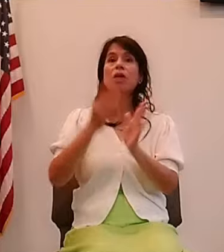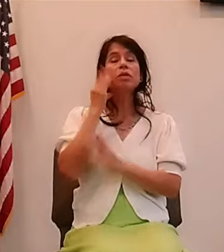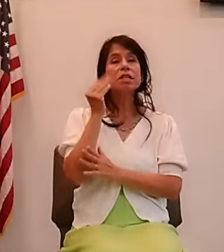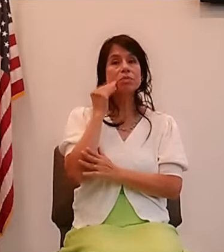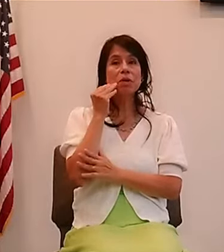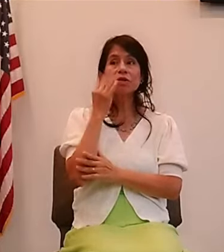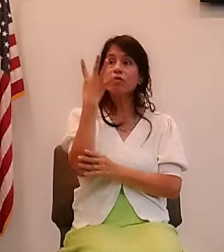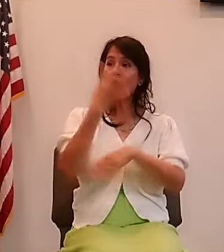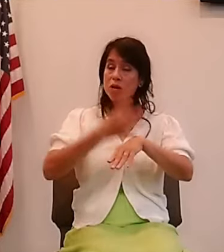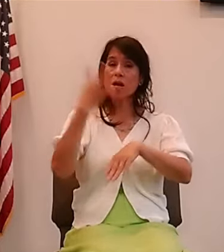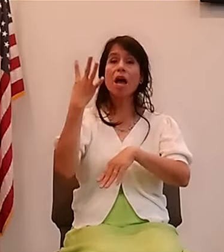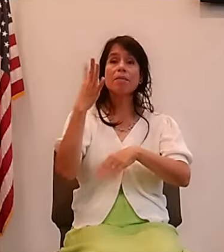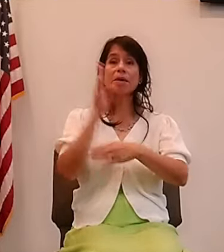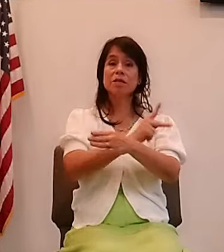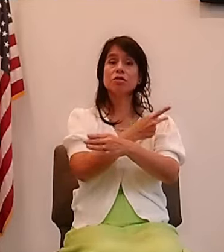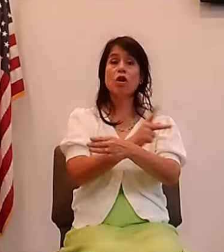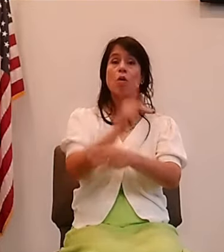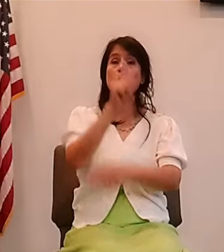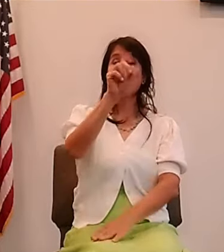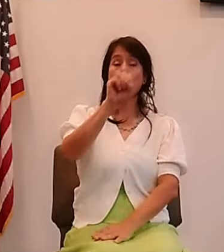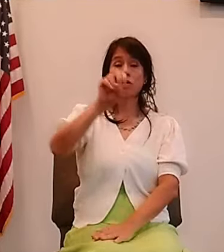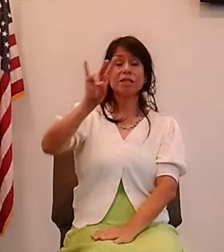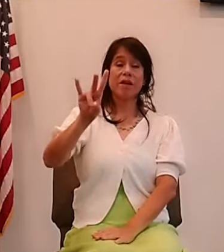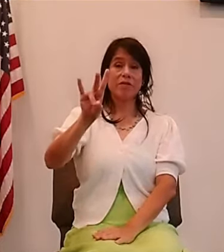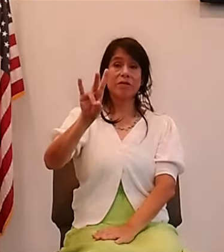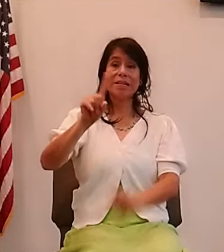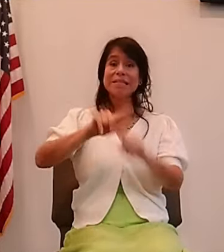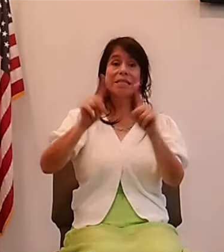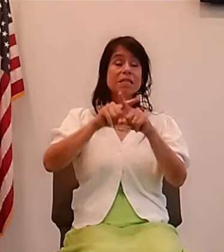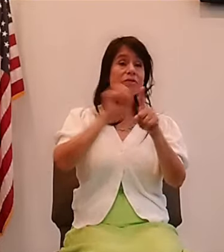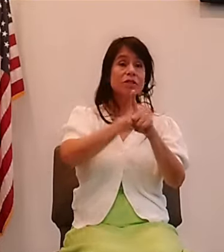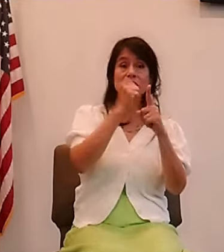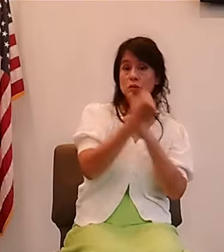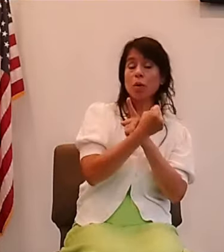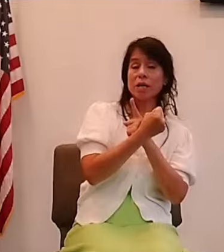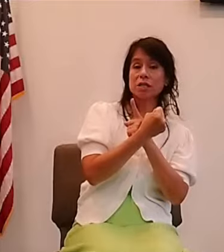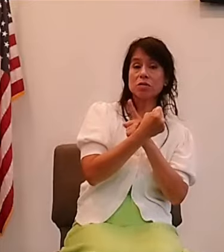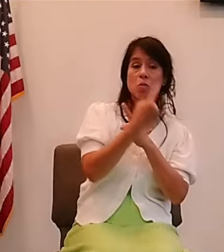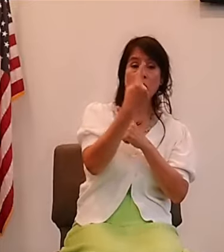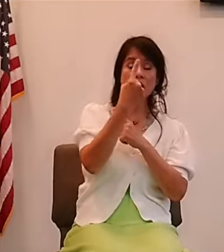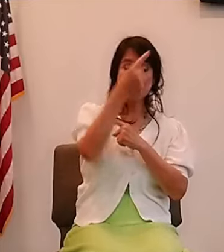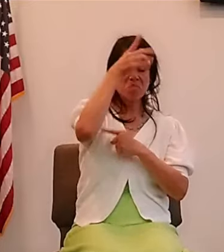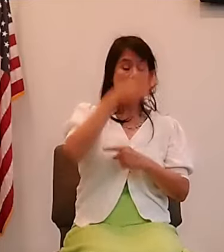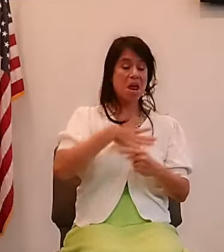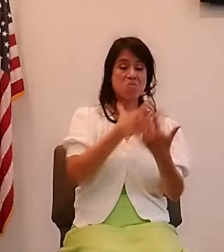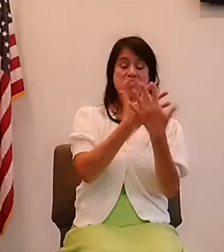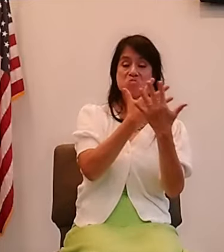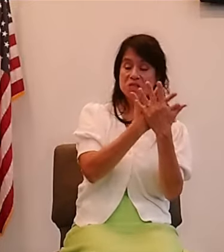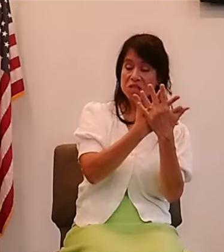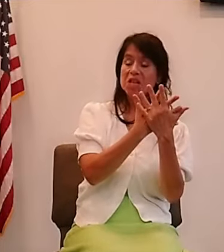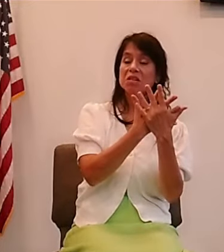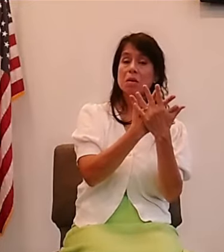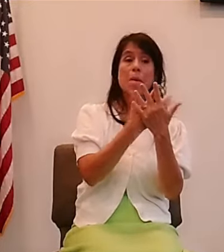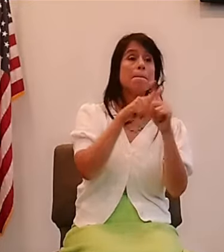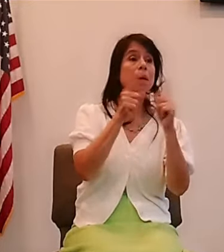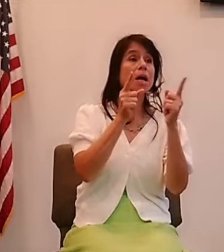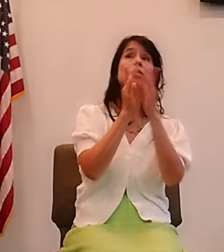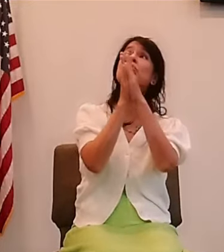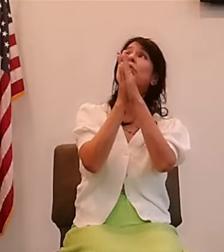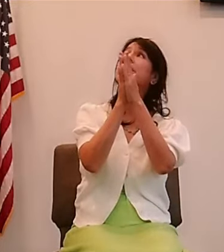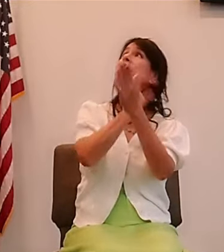four times in Psalm 107. In different circumstances. You got a guy in prison, you know, but he cries out to